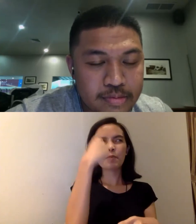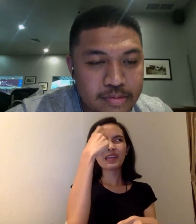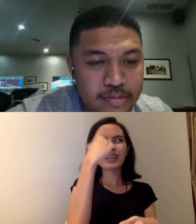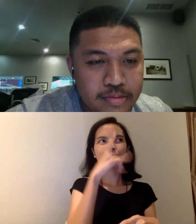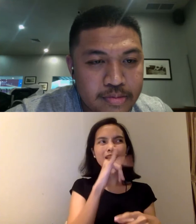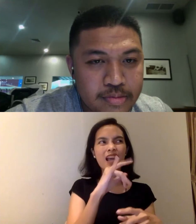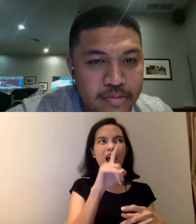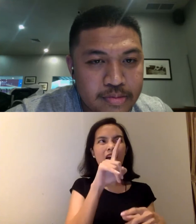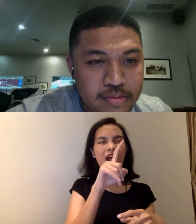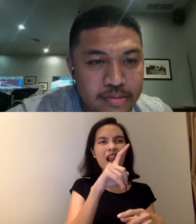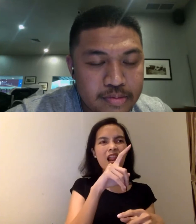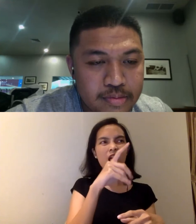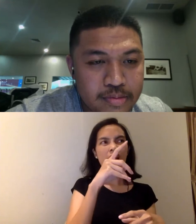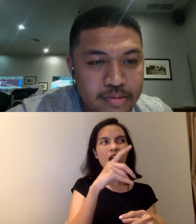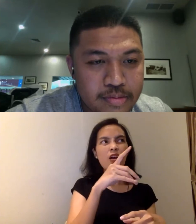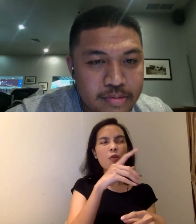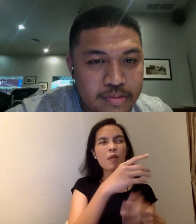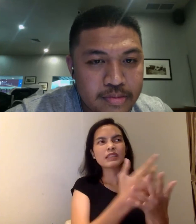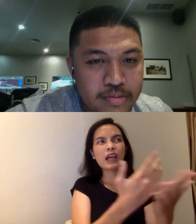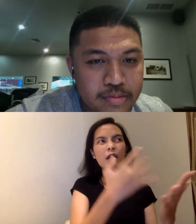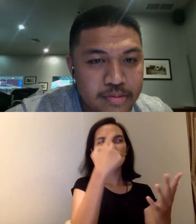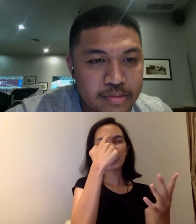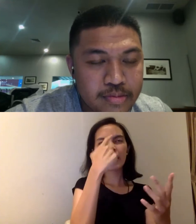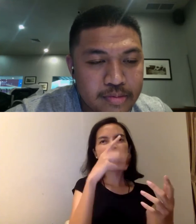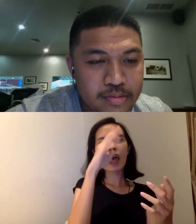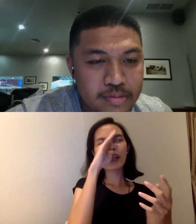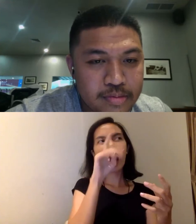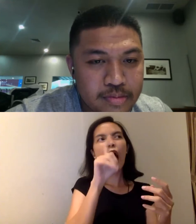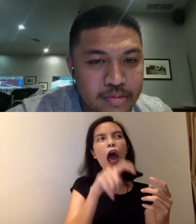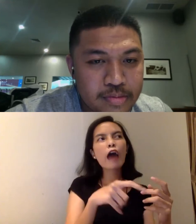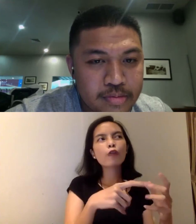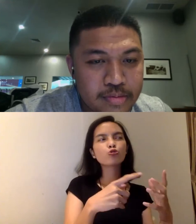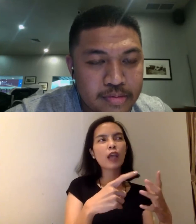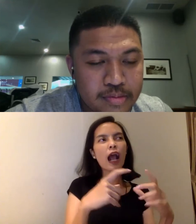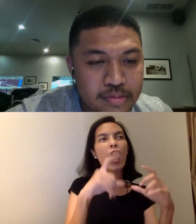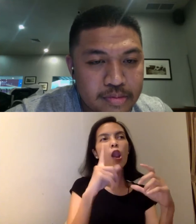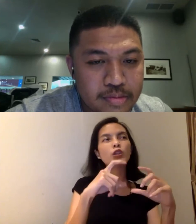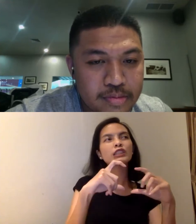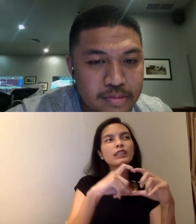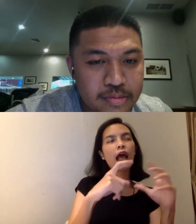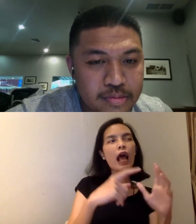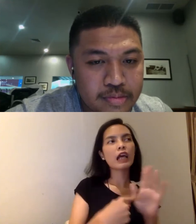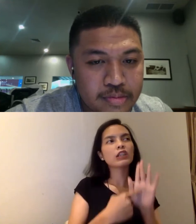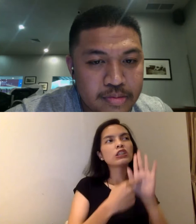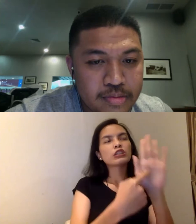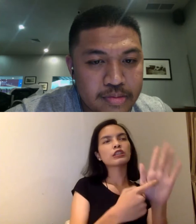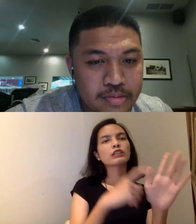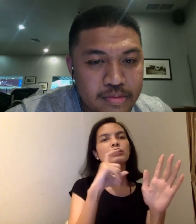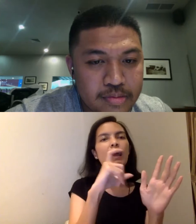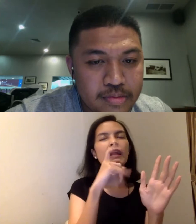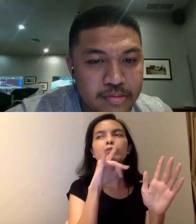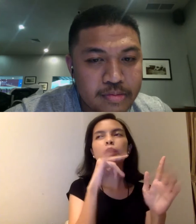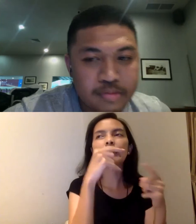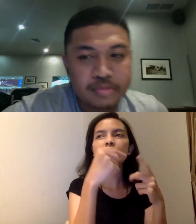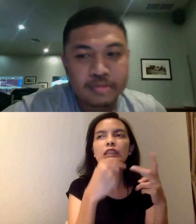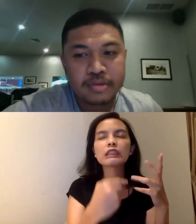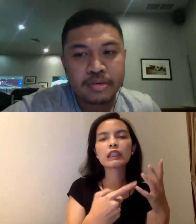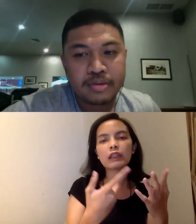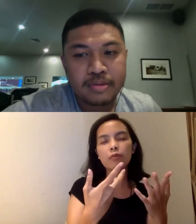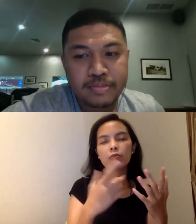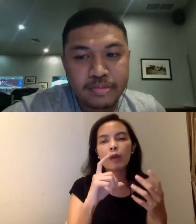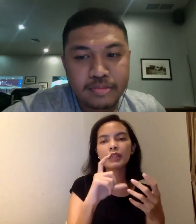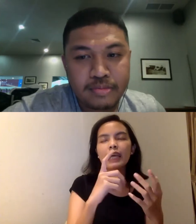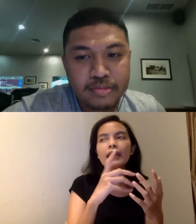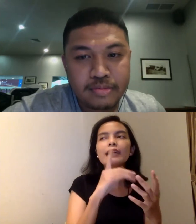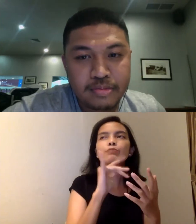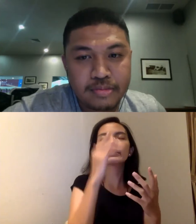what society thinks that a guy should do to express love? How did you unpack it, or how did